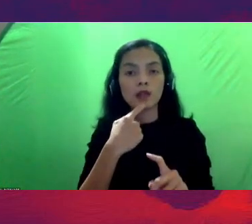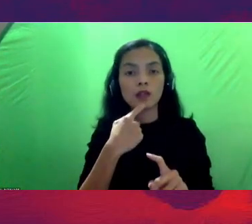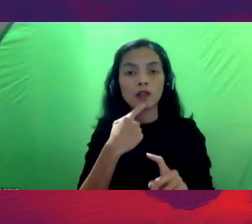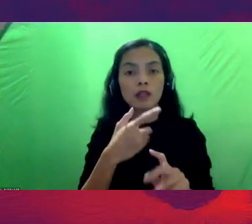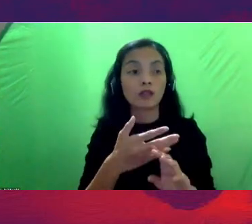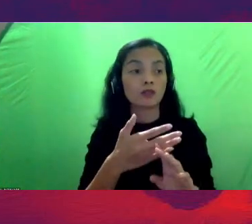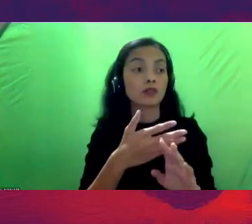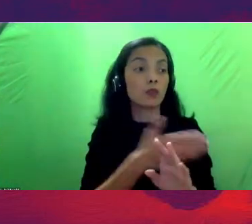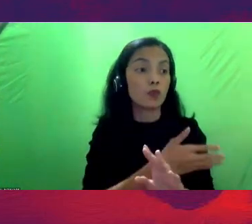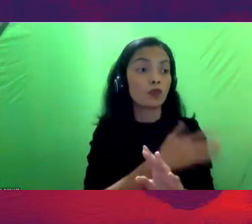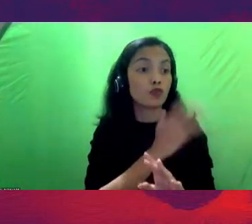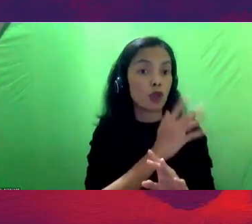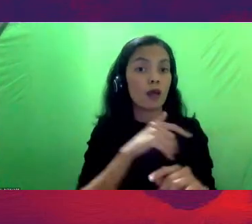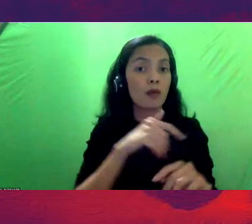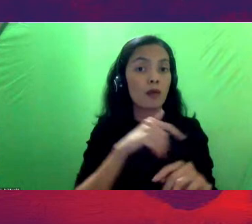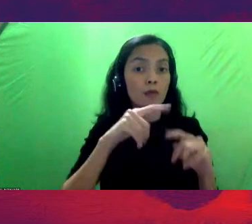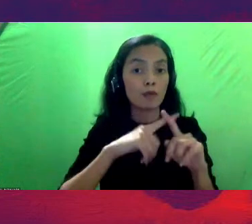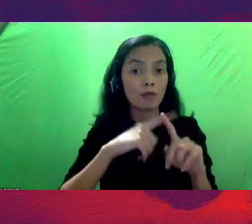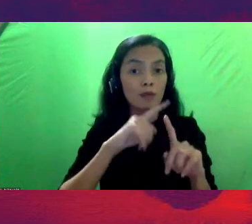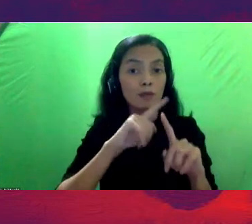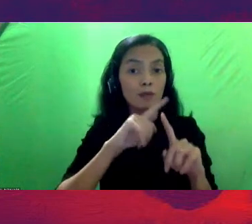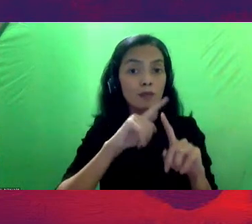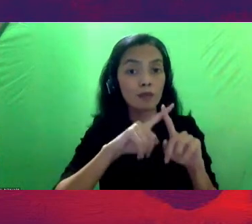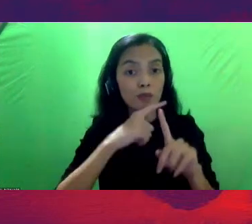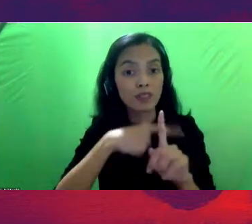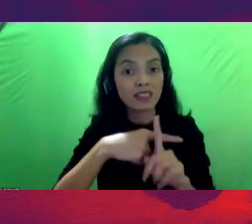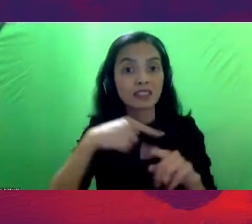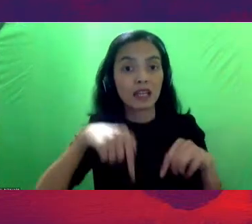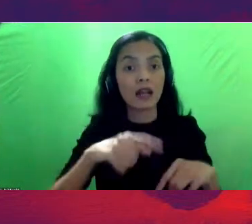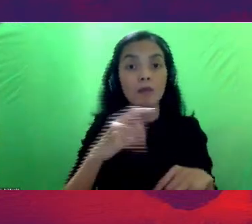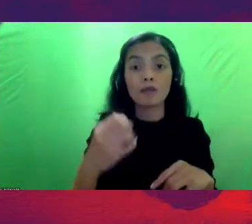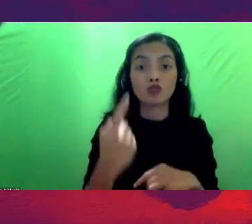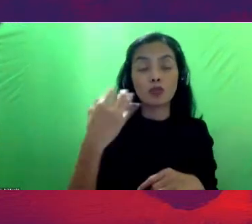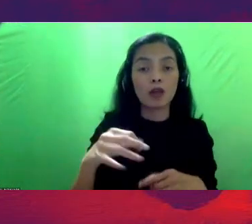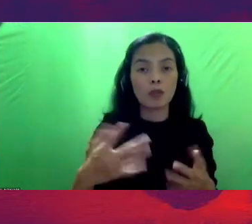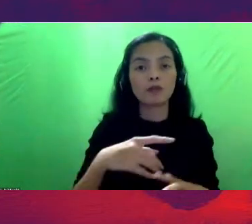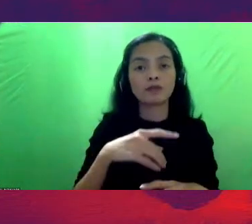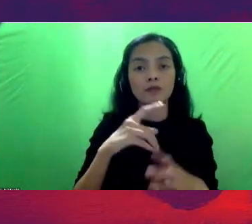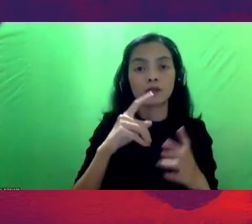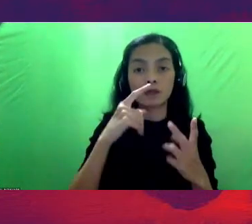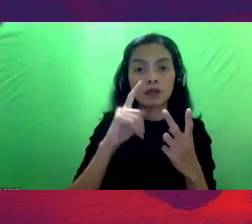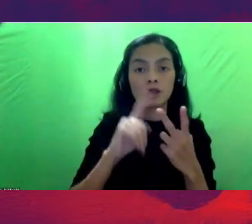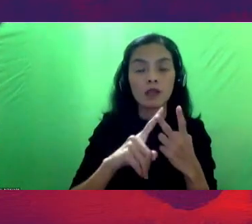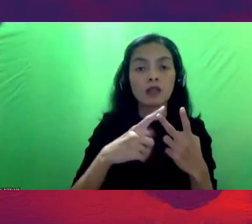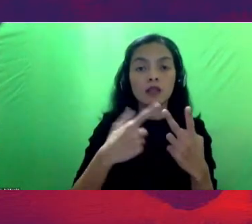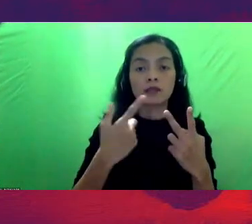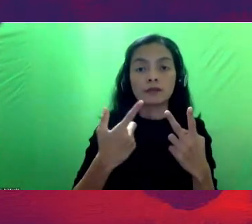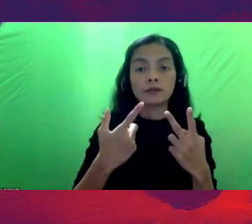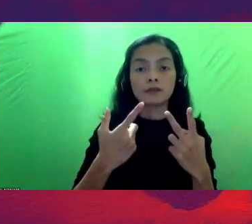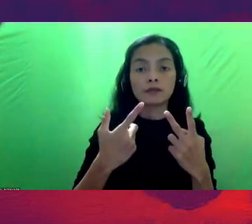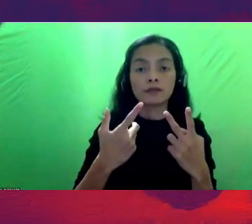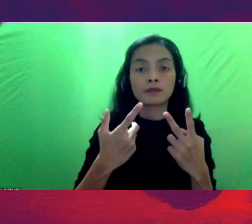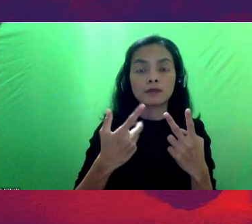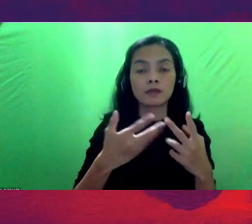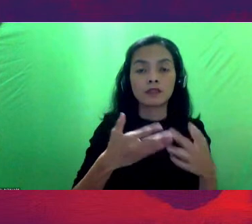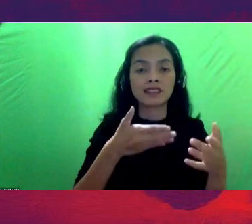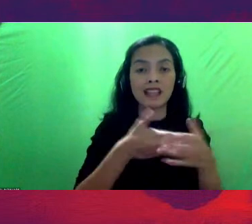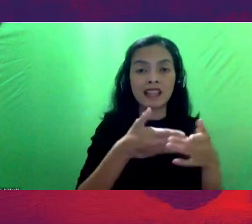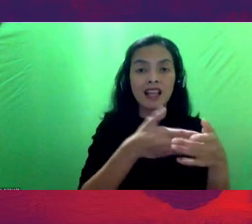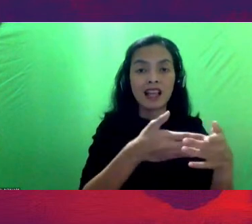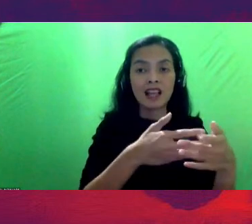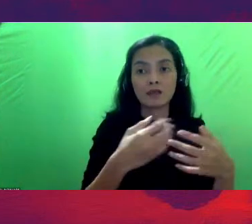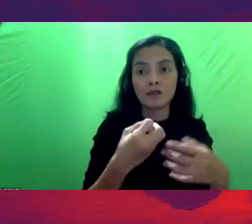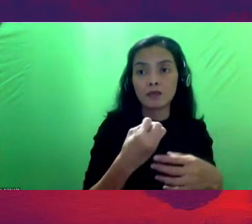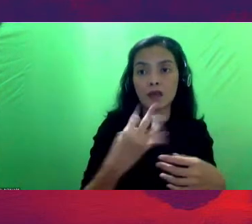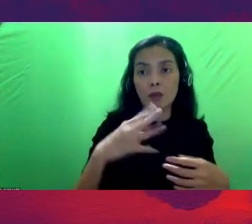years. But in this quest, we also ask that given the situation or given the challenges in the last couple